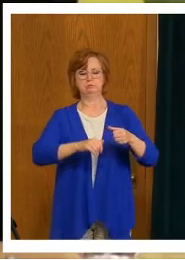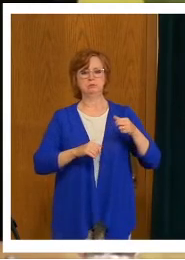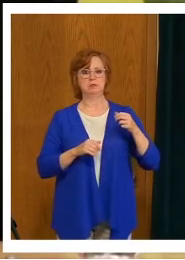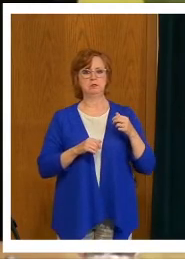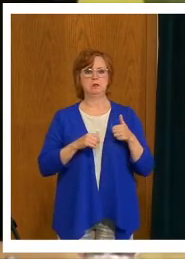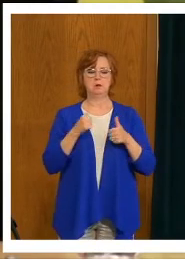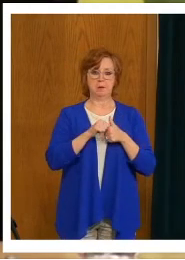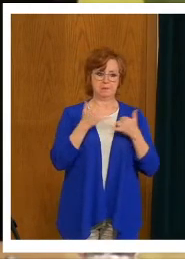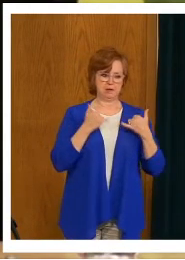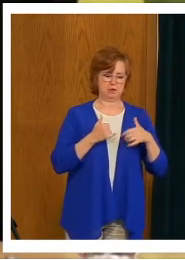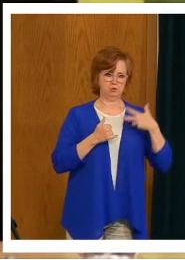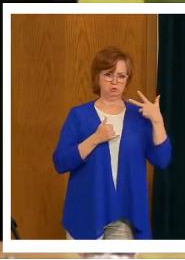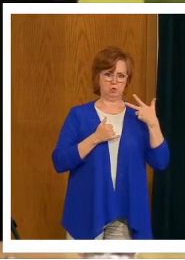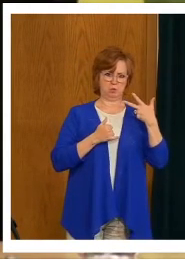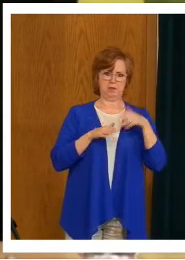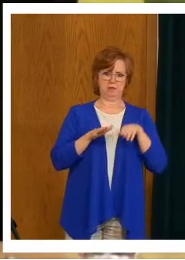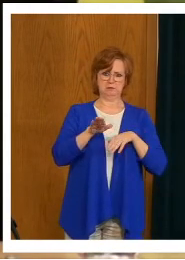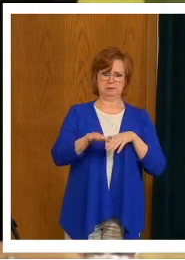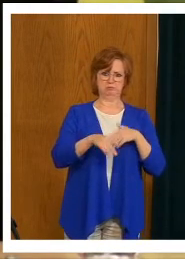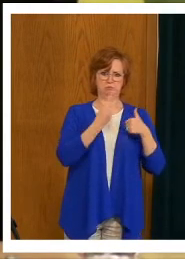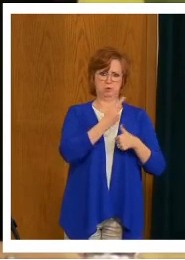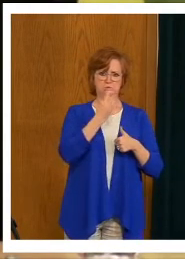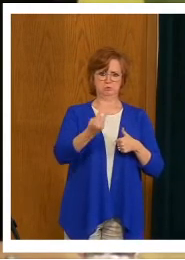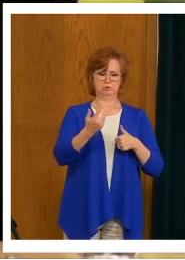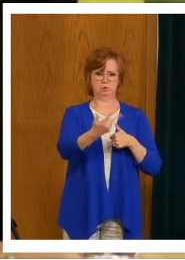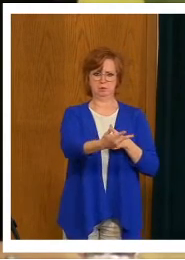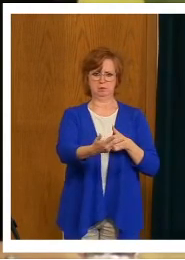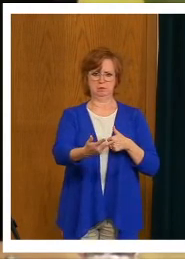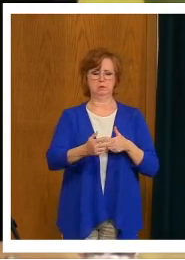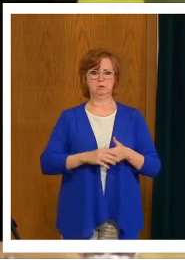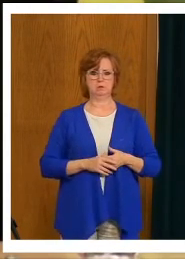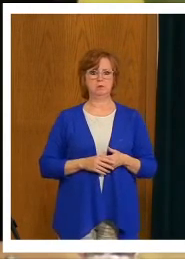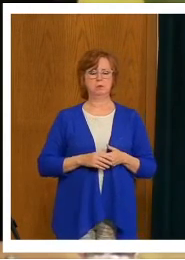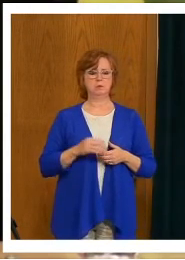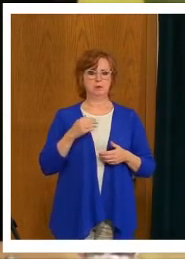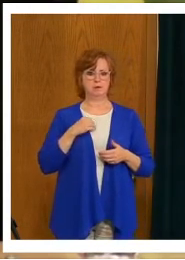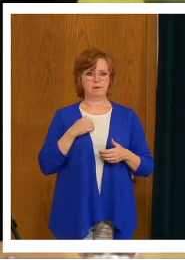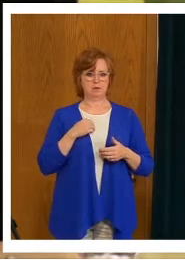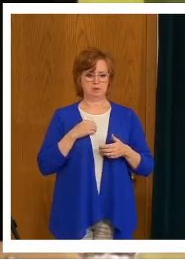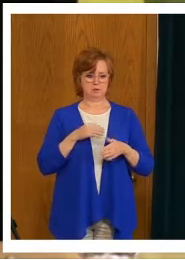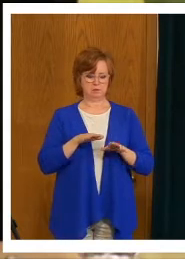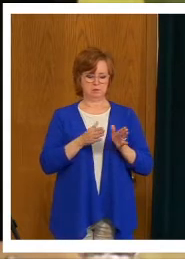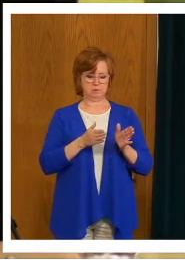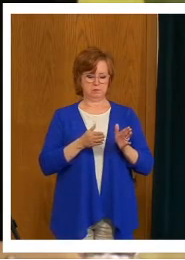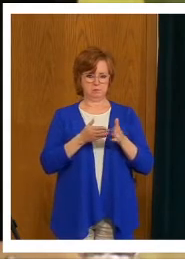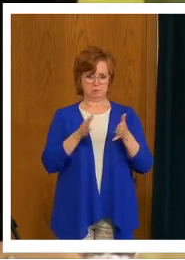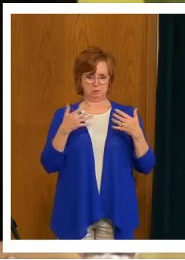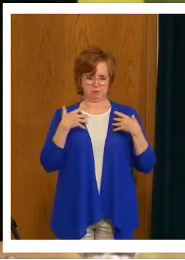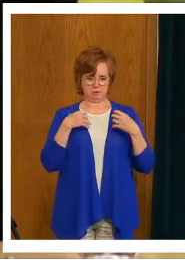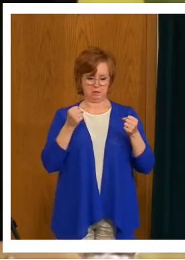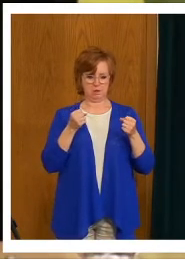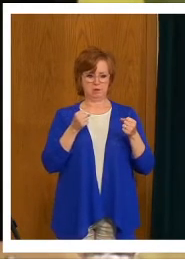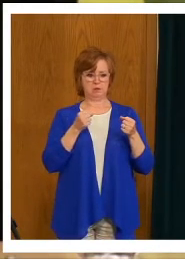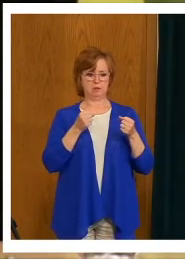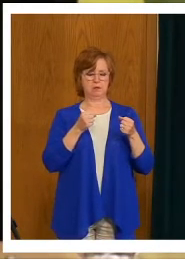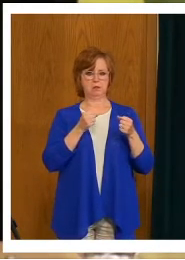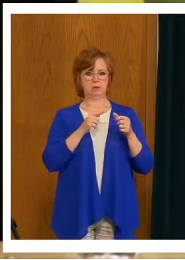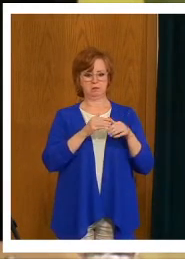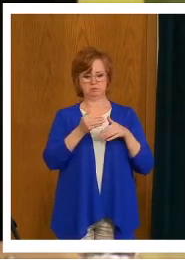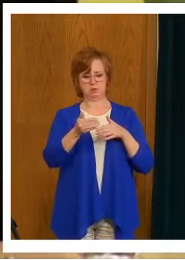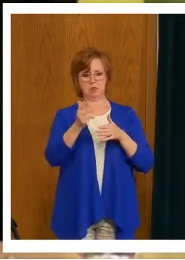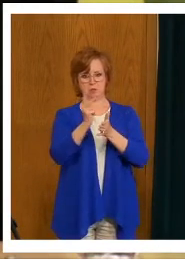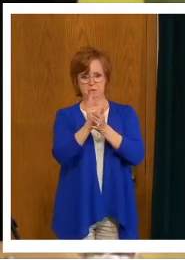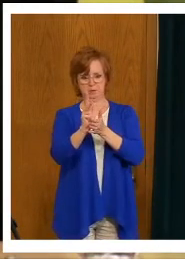The 2 public health recommendations that will be in place, could potentially be in place 3 weeks